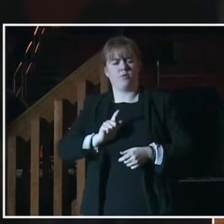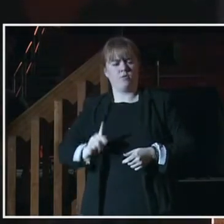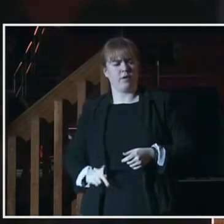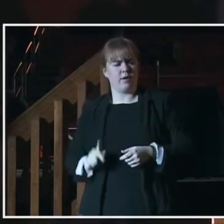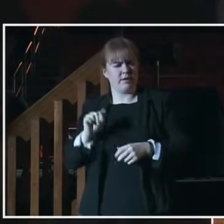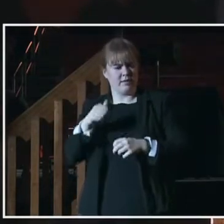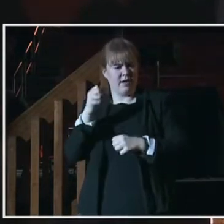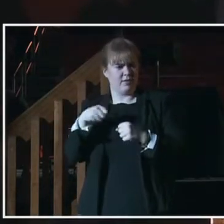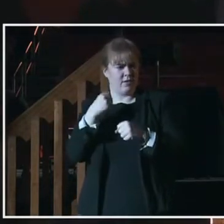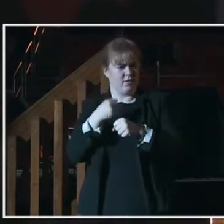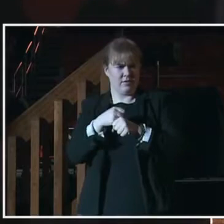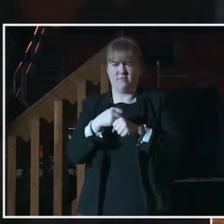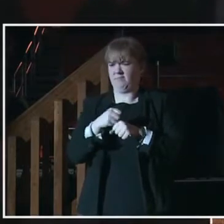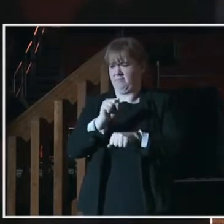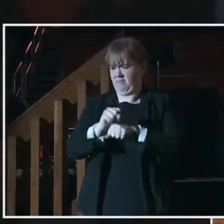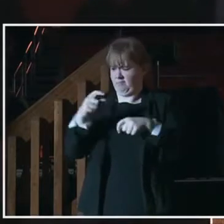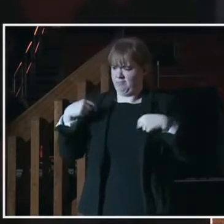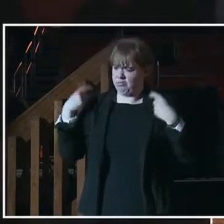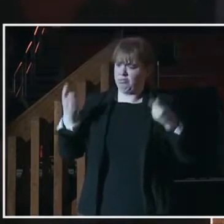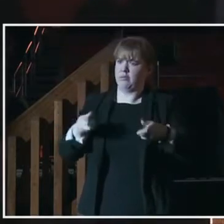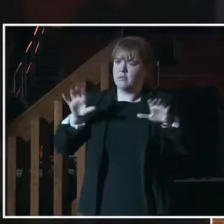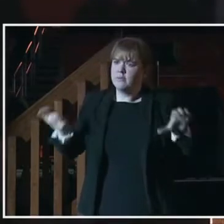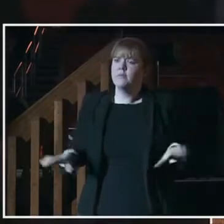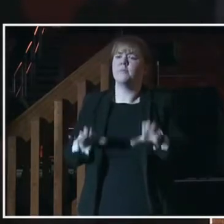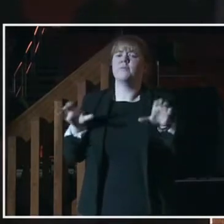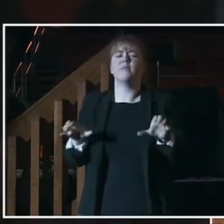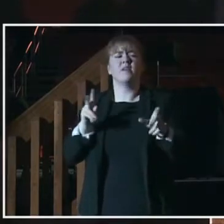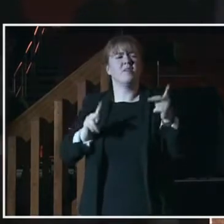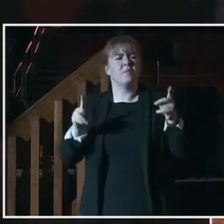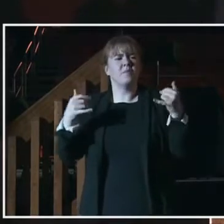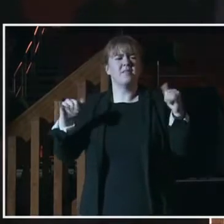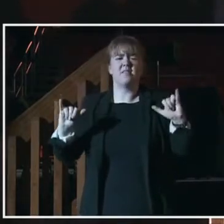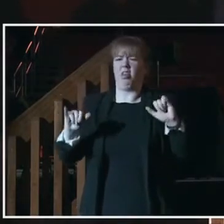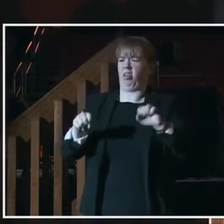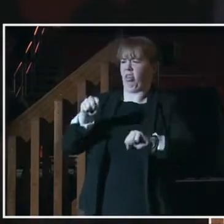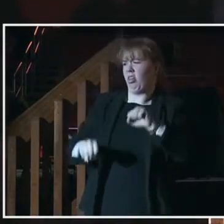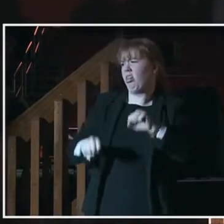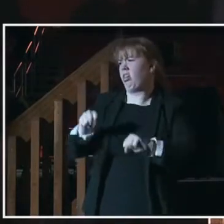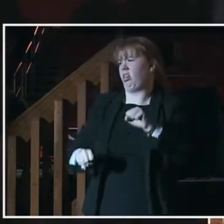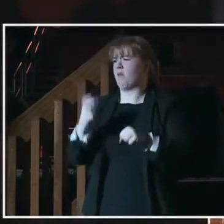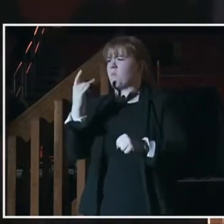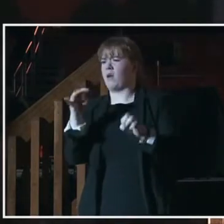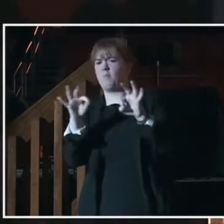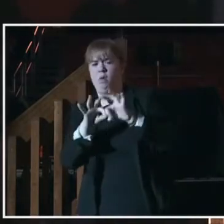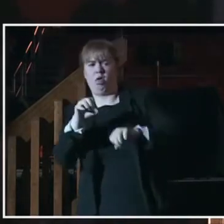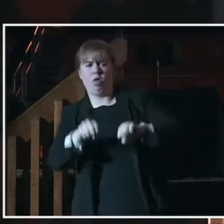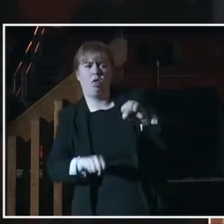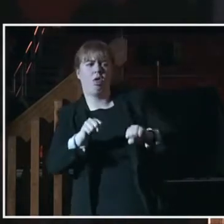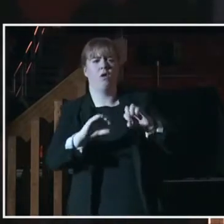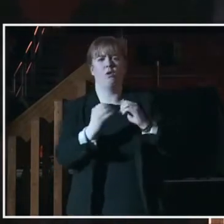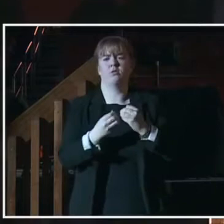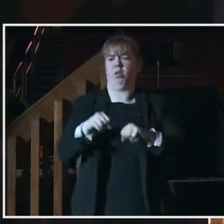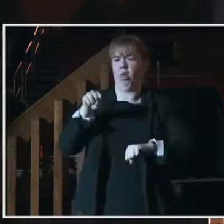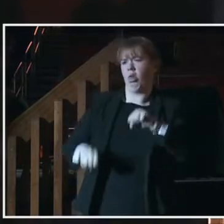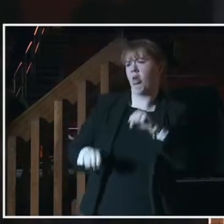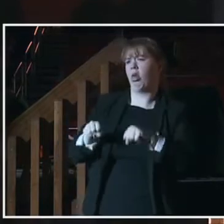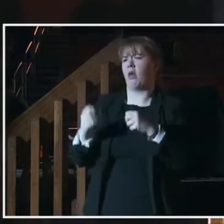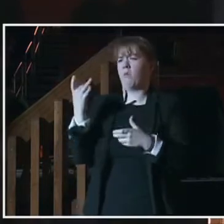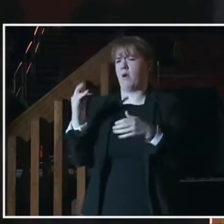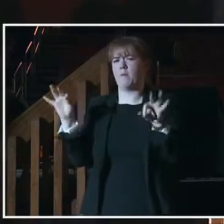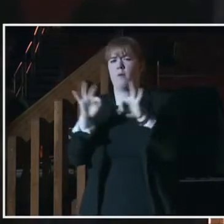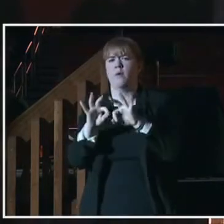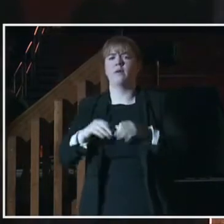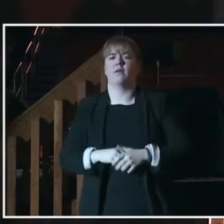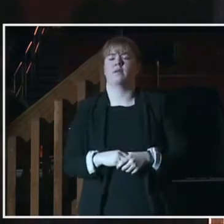years really into the work they've been doing, and people are still questioning the relevance of this organization. By then, they